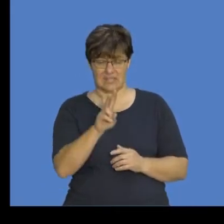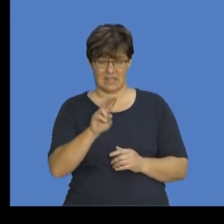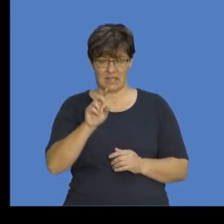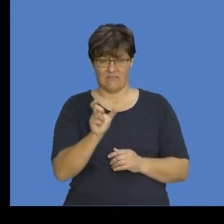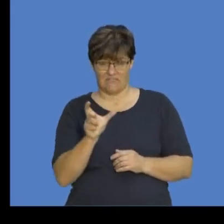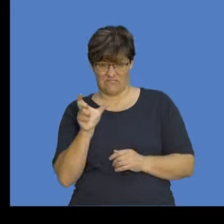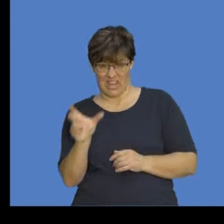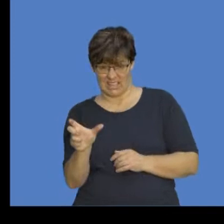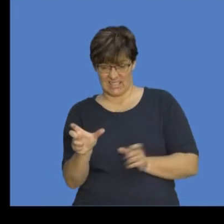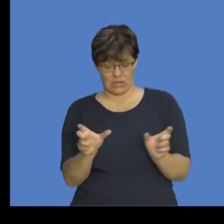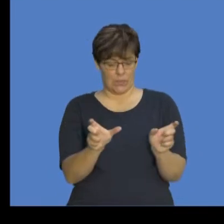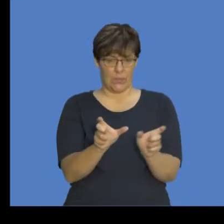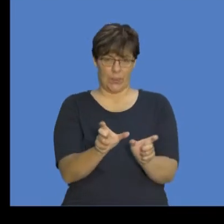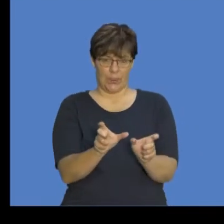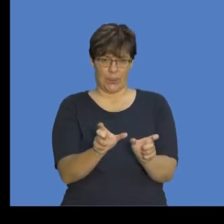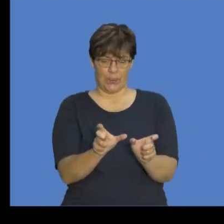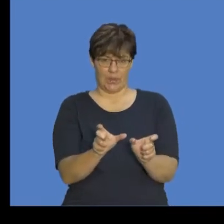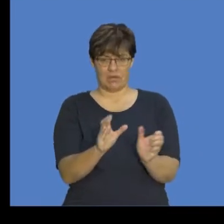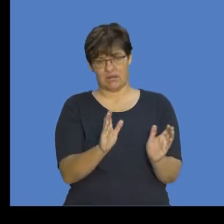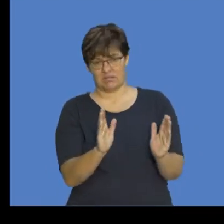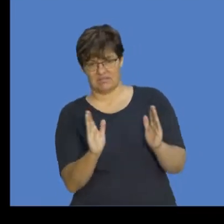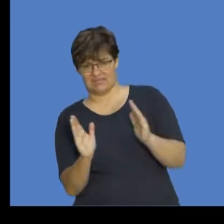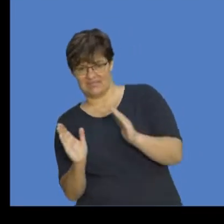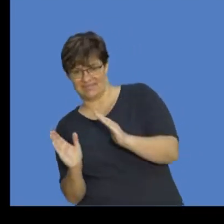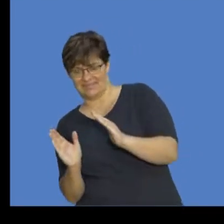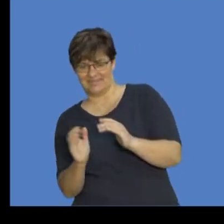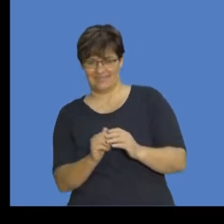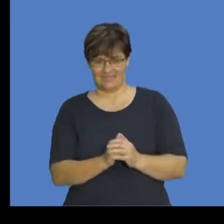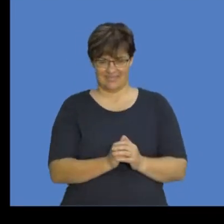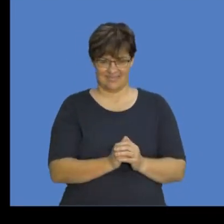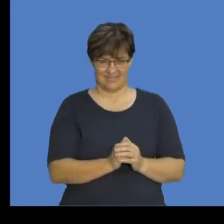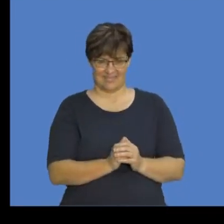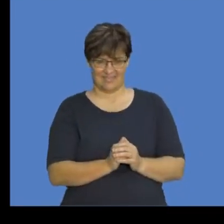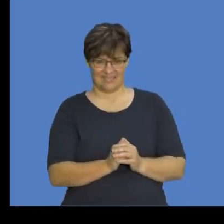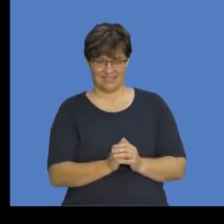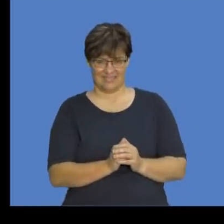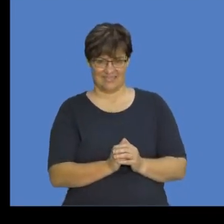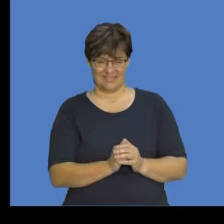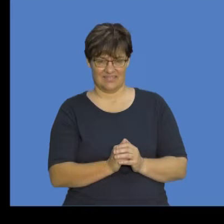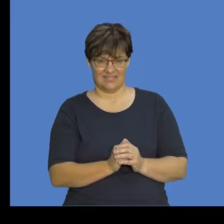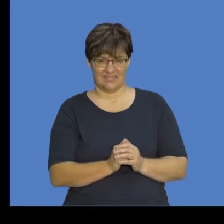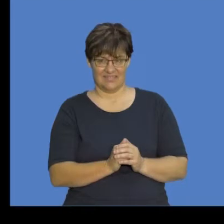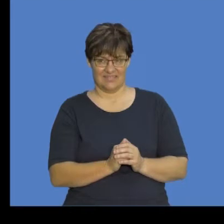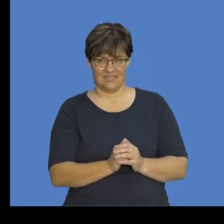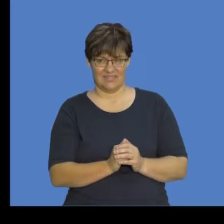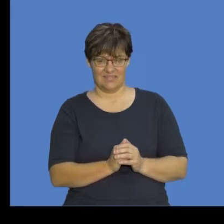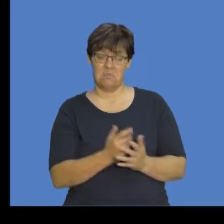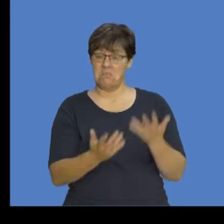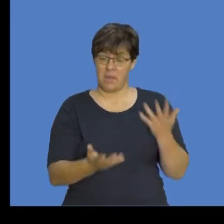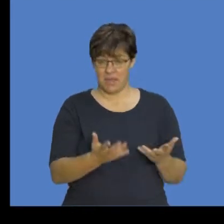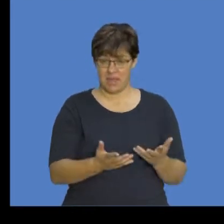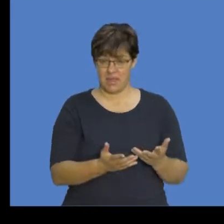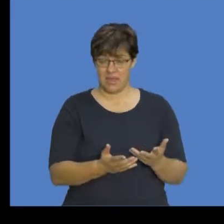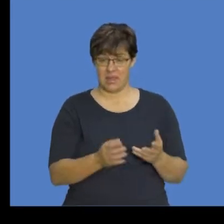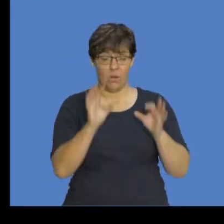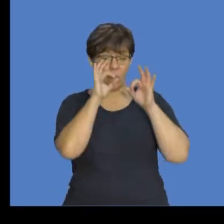if you look at this block is bigger than that. So this is skewed to the right. This is skewed to the right. But we can have